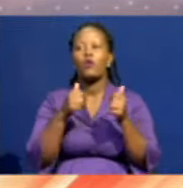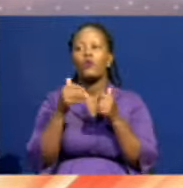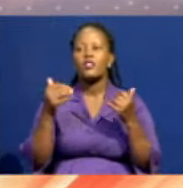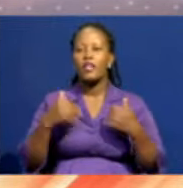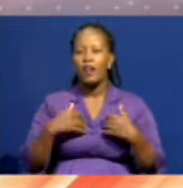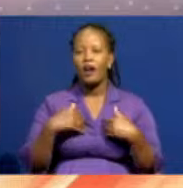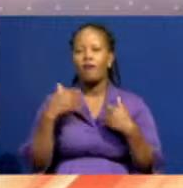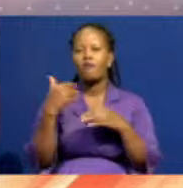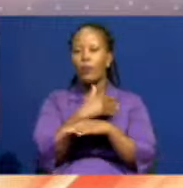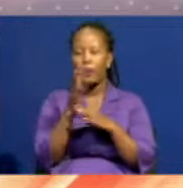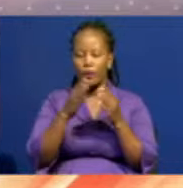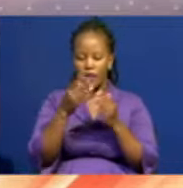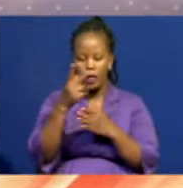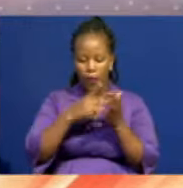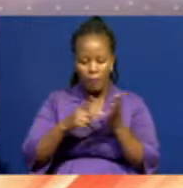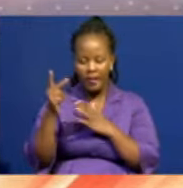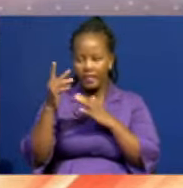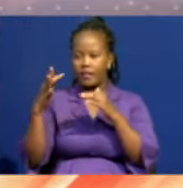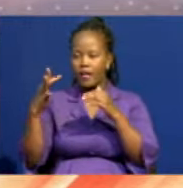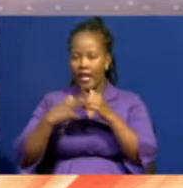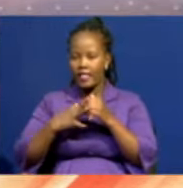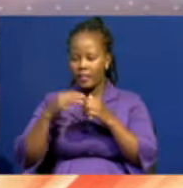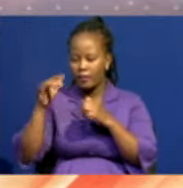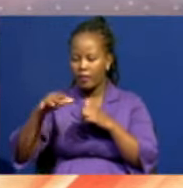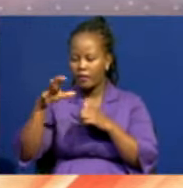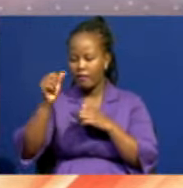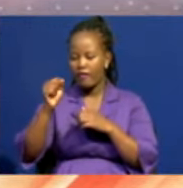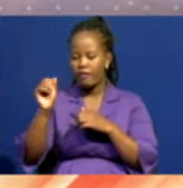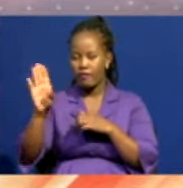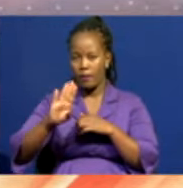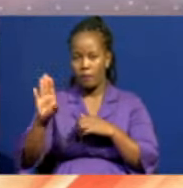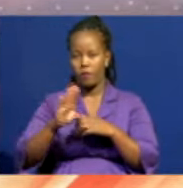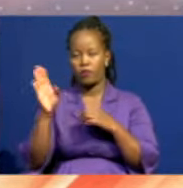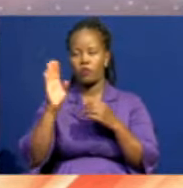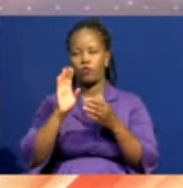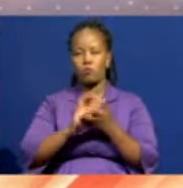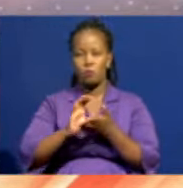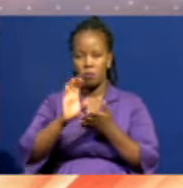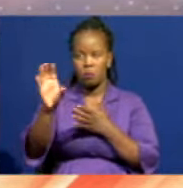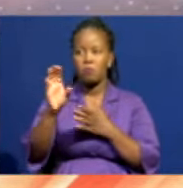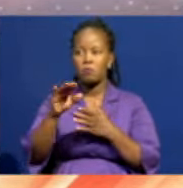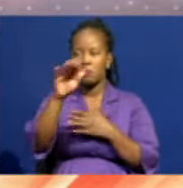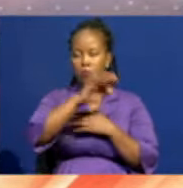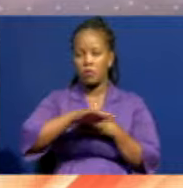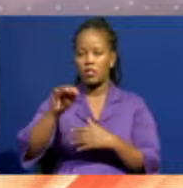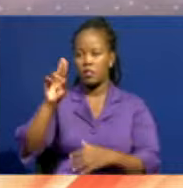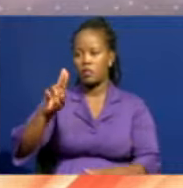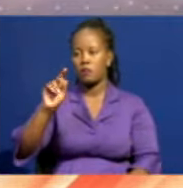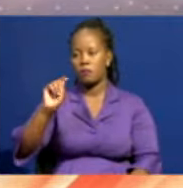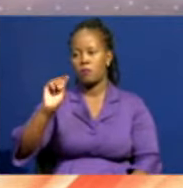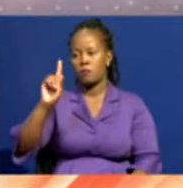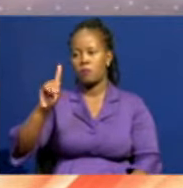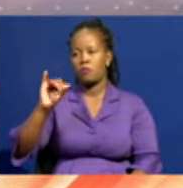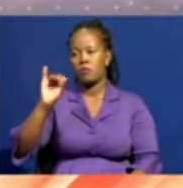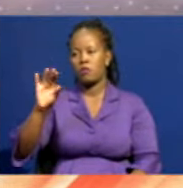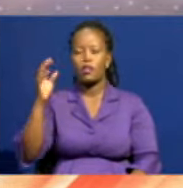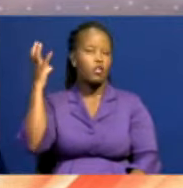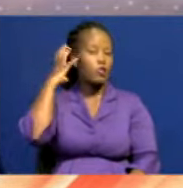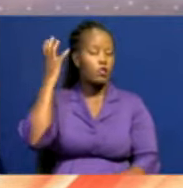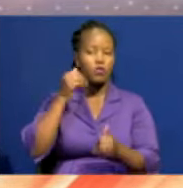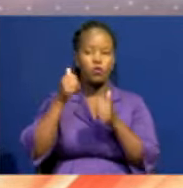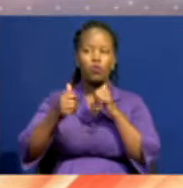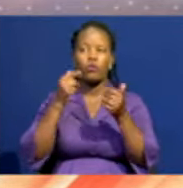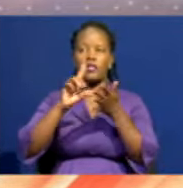fraudulently paid 8.5 billion shillings to set up the Coast Branch of Kenya Utali College, which was later renamed to